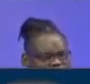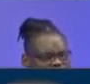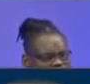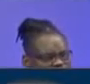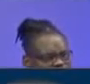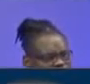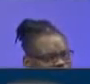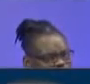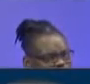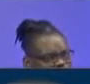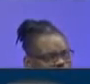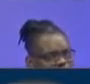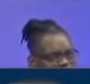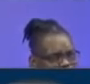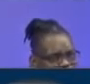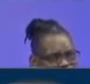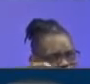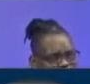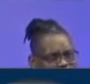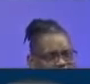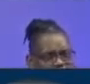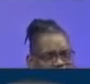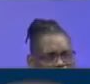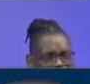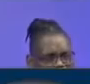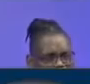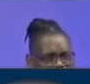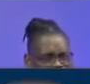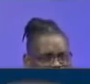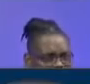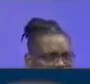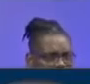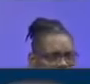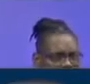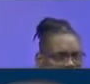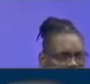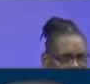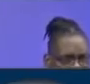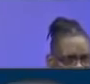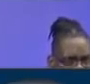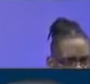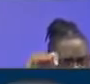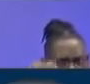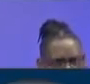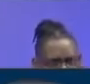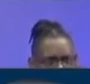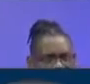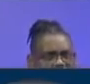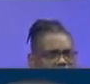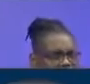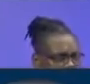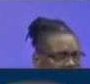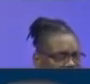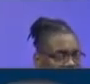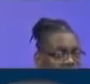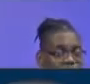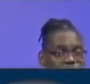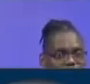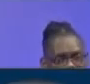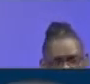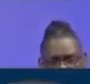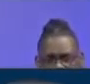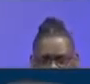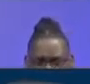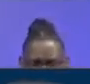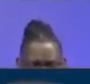very responsible manner, got tested, and because we try to go after